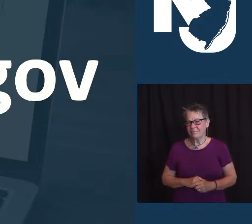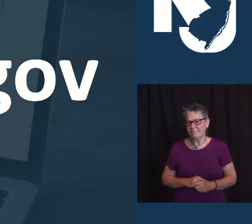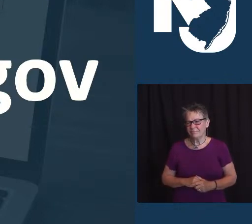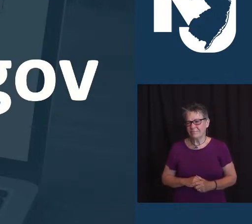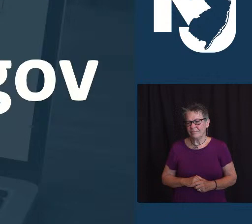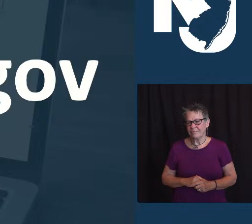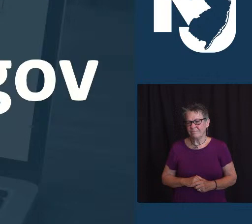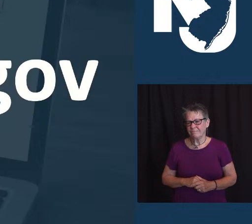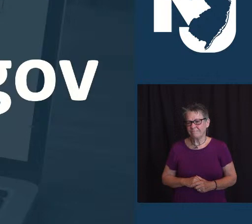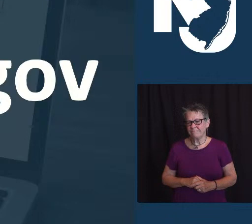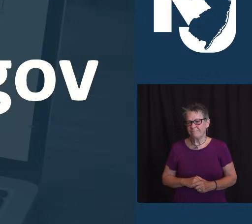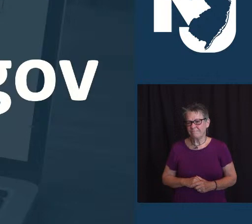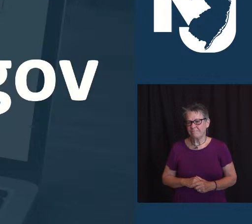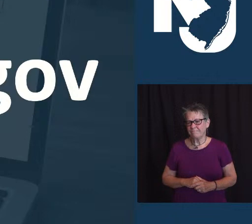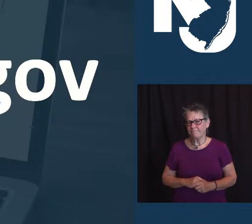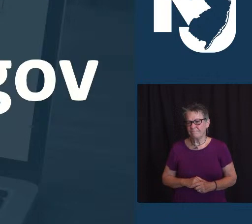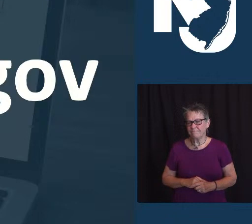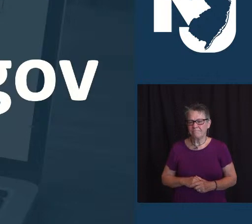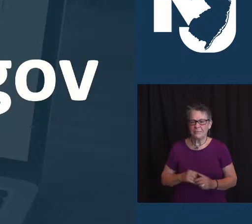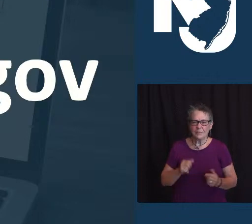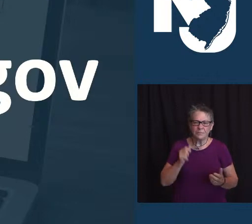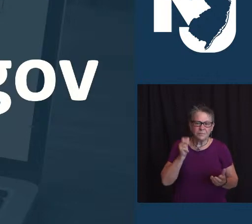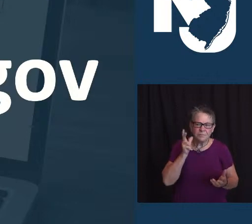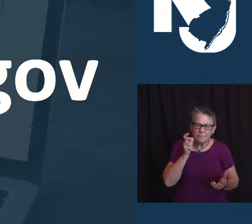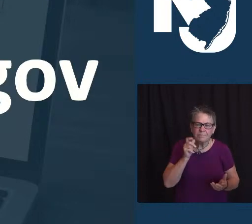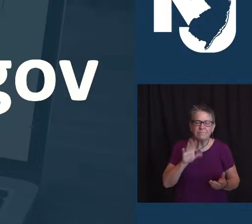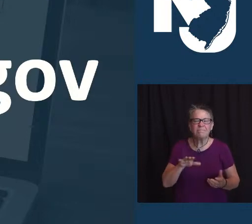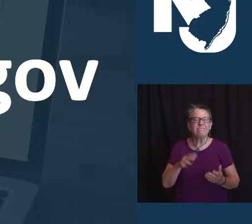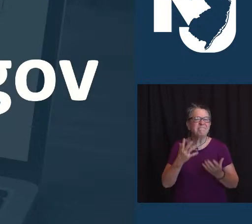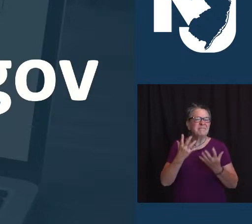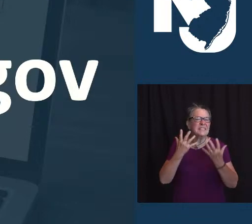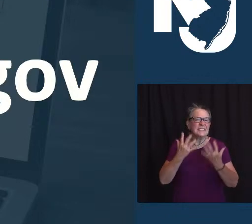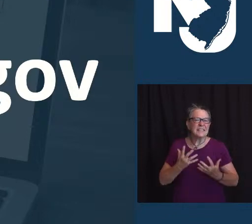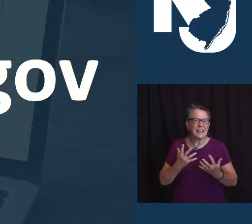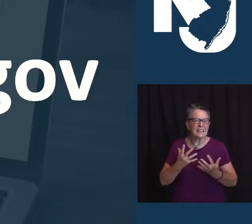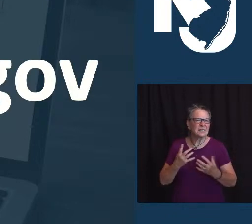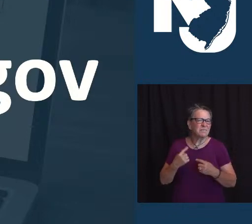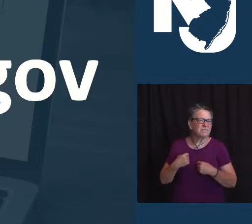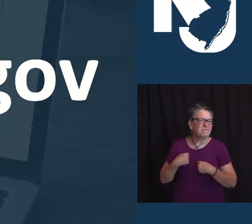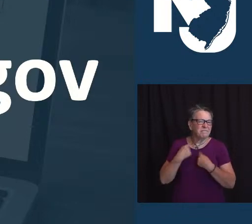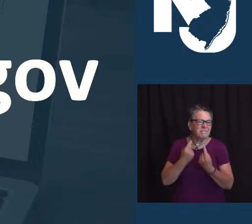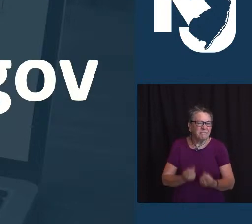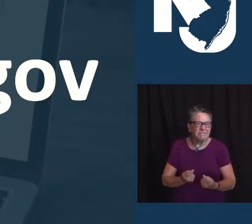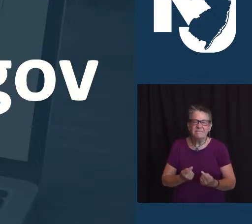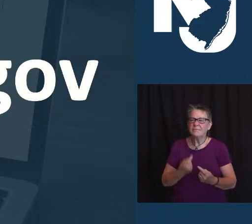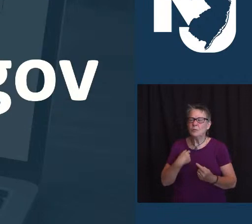and for all. And sadly, we will always have to remember that there are more than